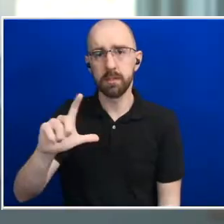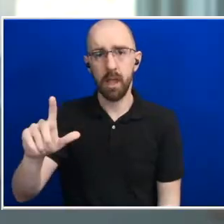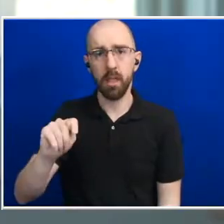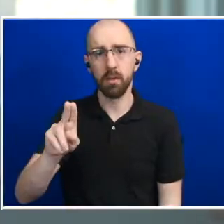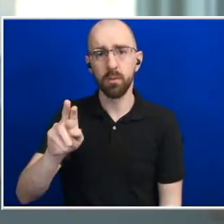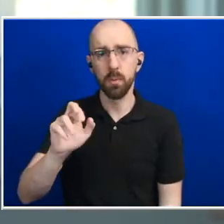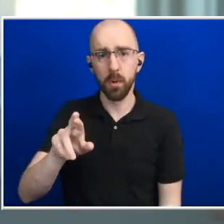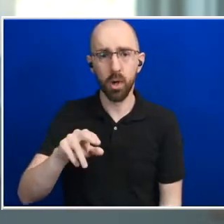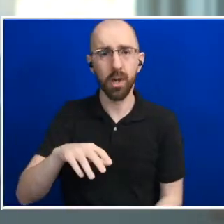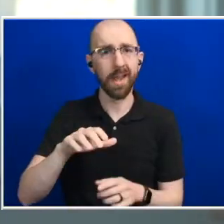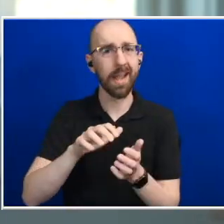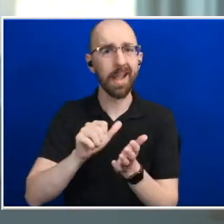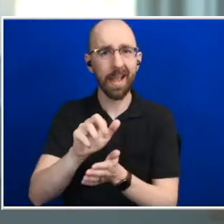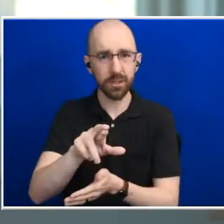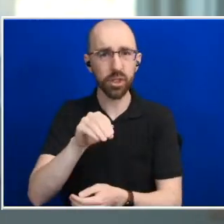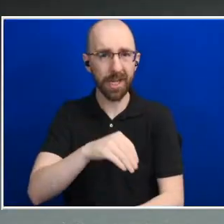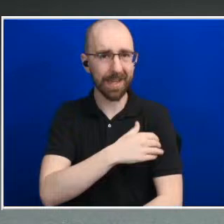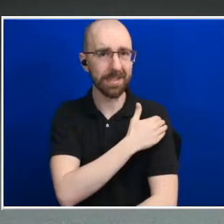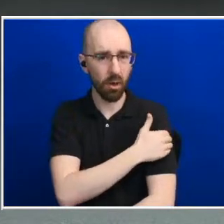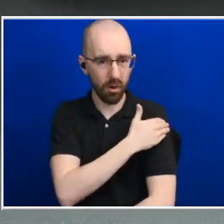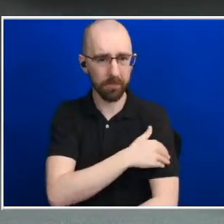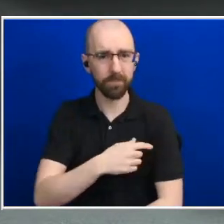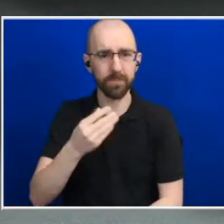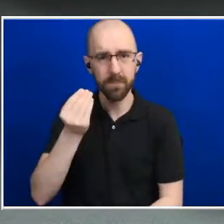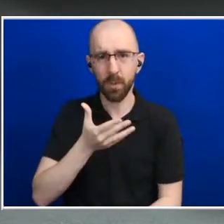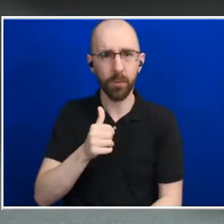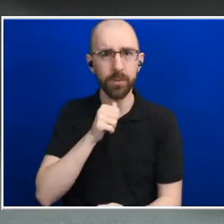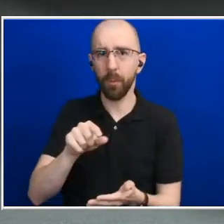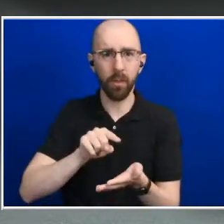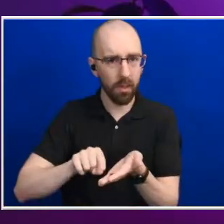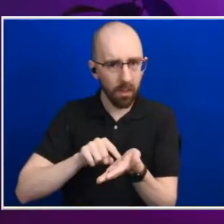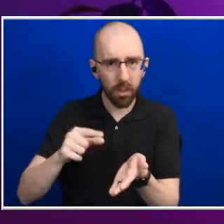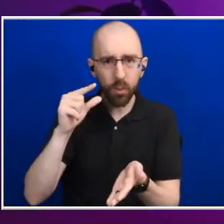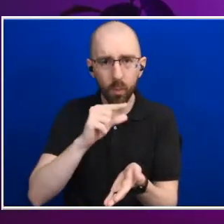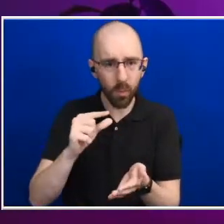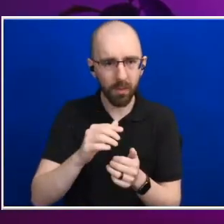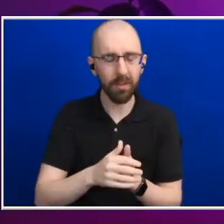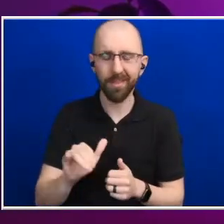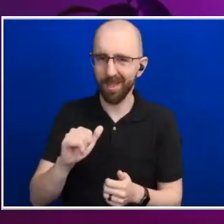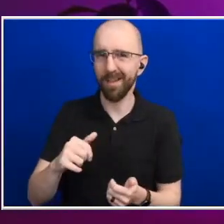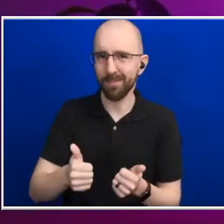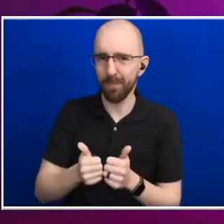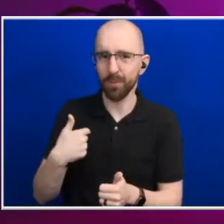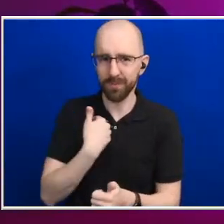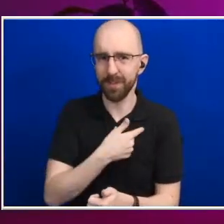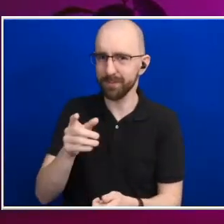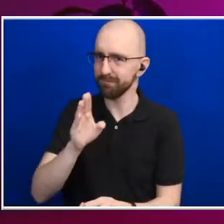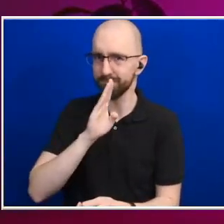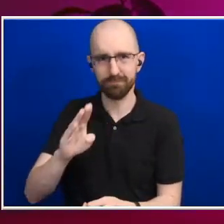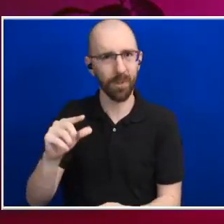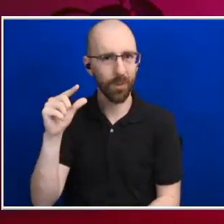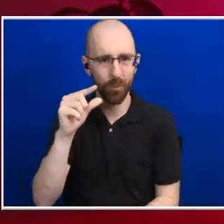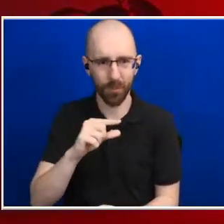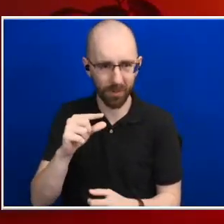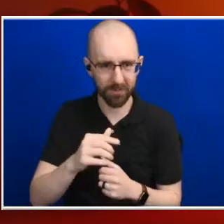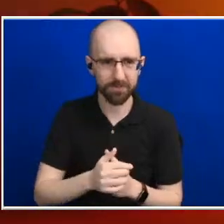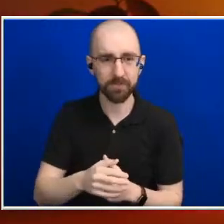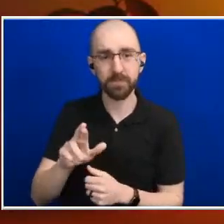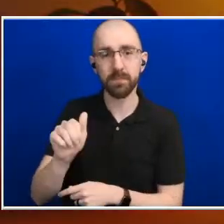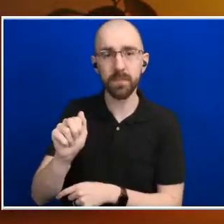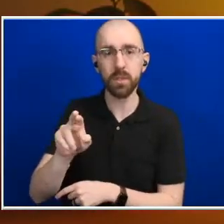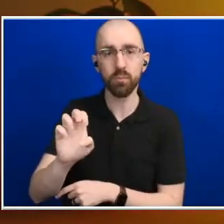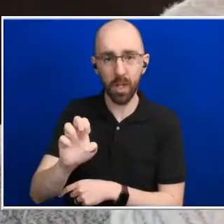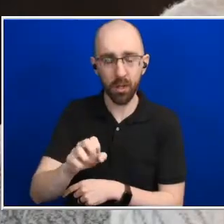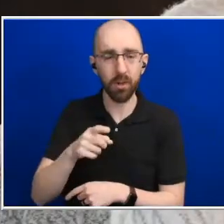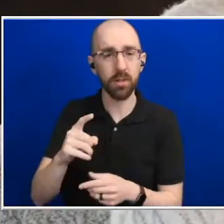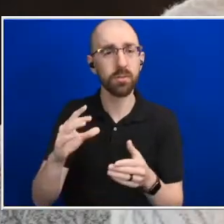arm. They told us not to look into Google too hard. Of course, like most of us, they went straight to Google. It's very rare. The stories that you can